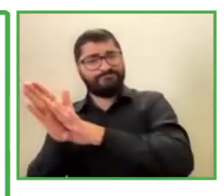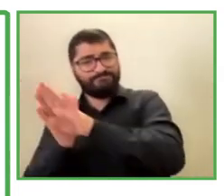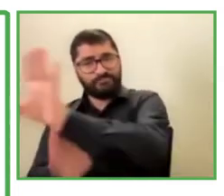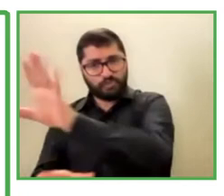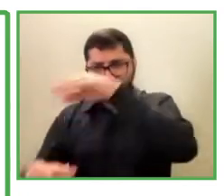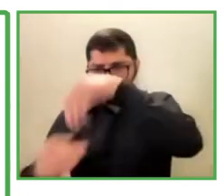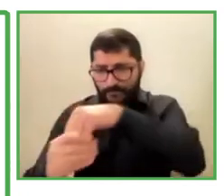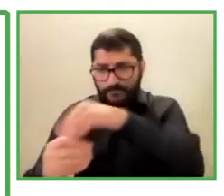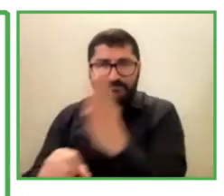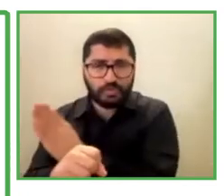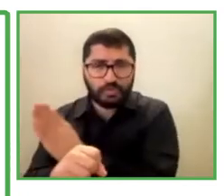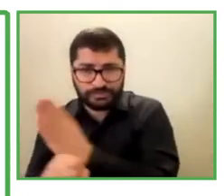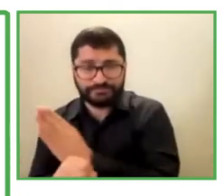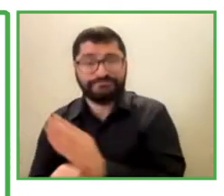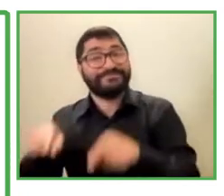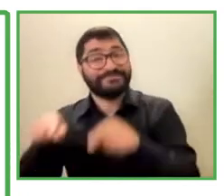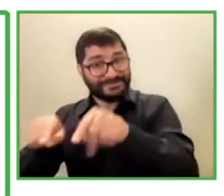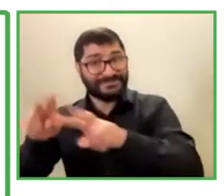Egalité